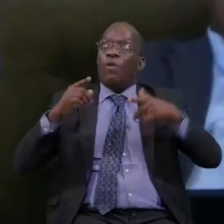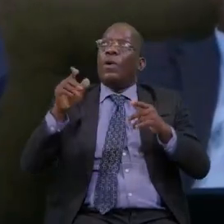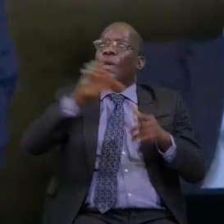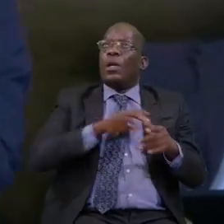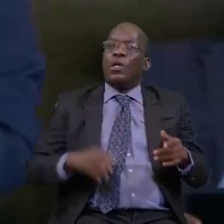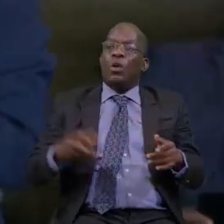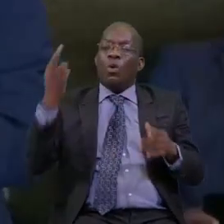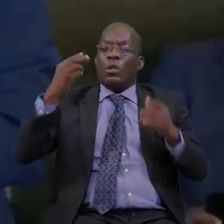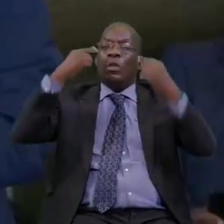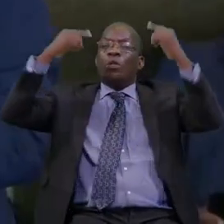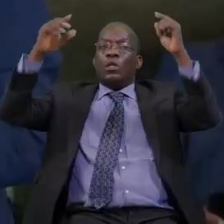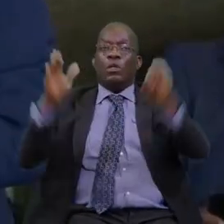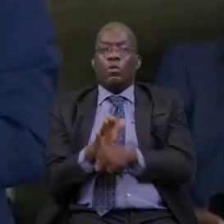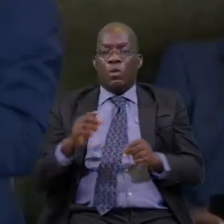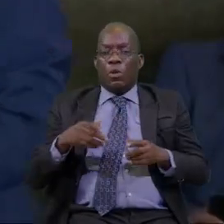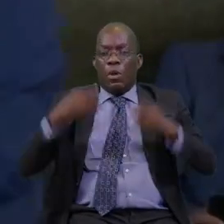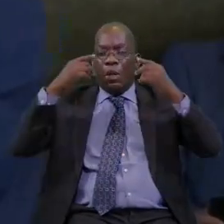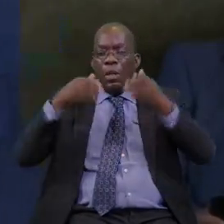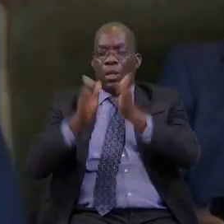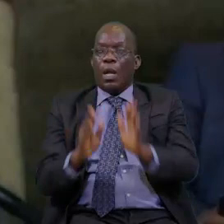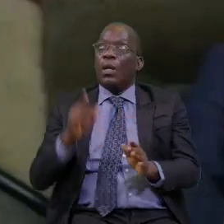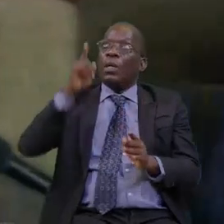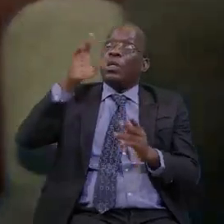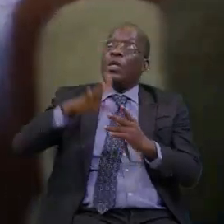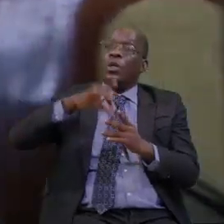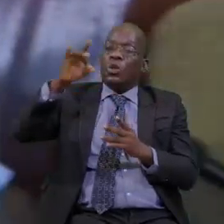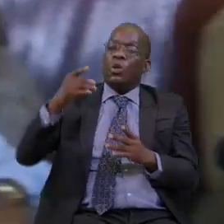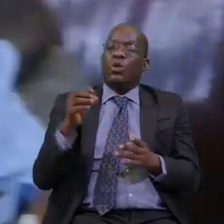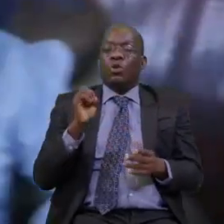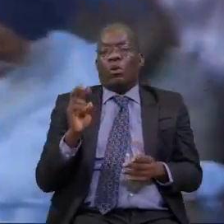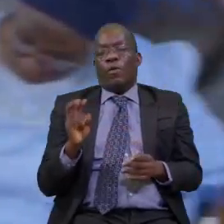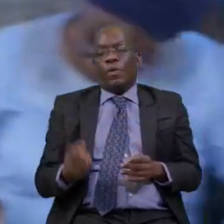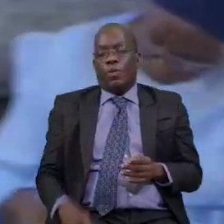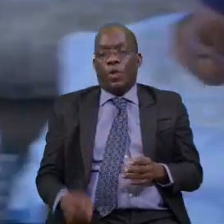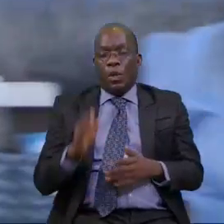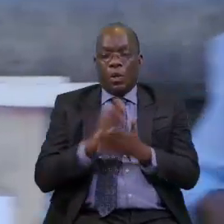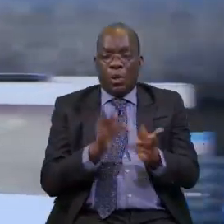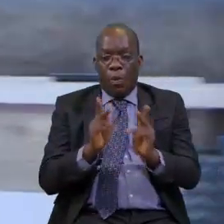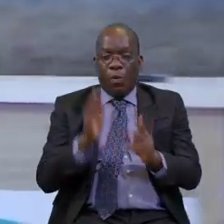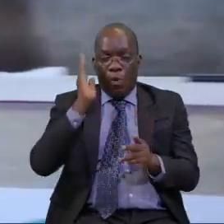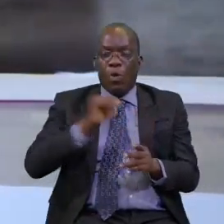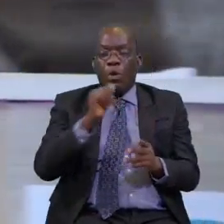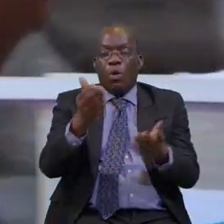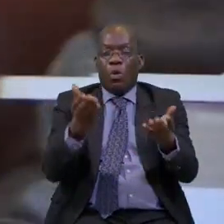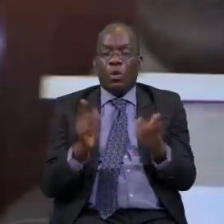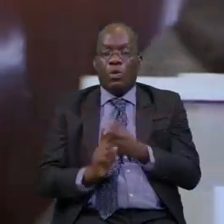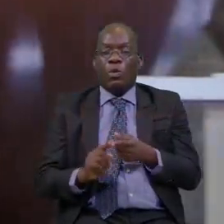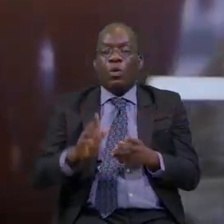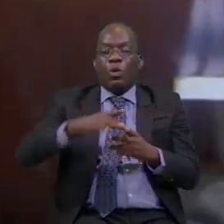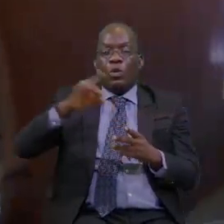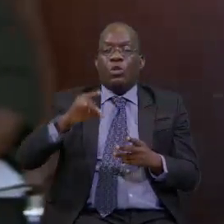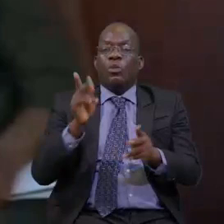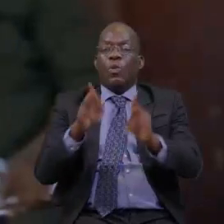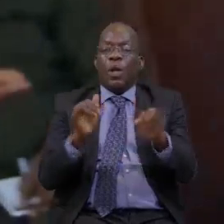and he chose the 12. You know, some people will not like to choose people to follow after them, to see everything they do, to